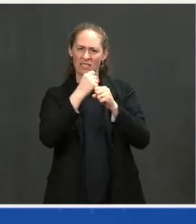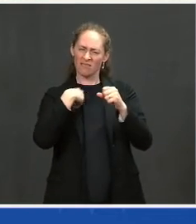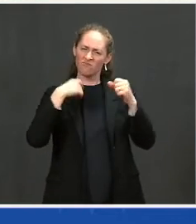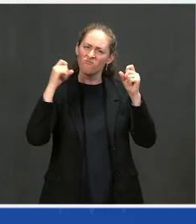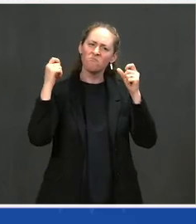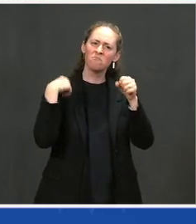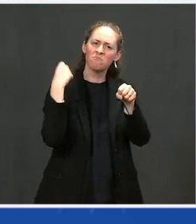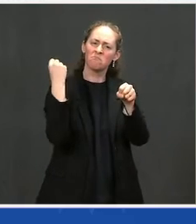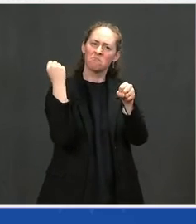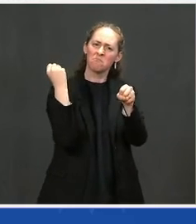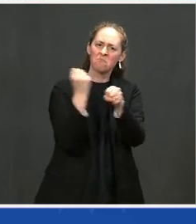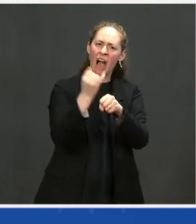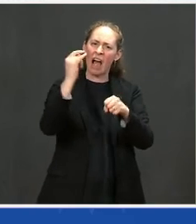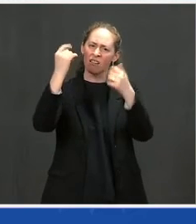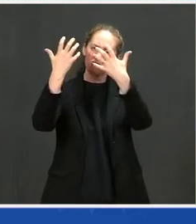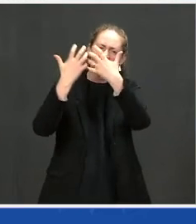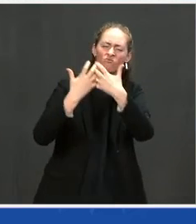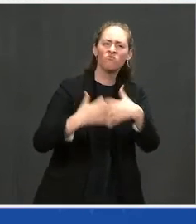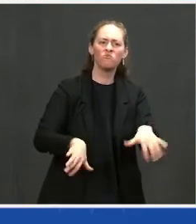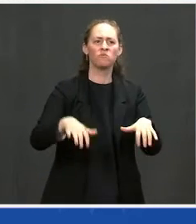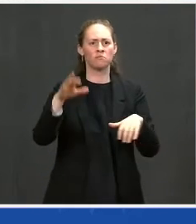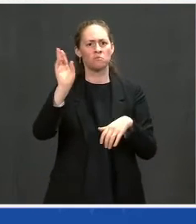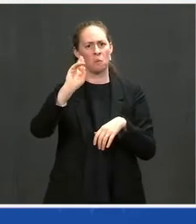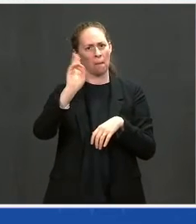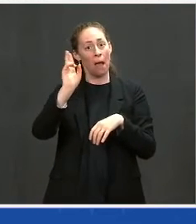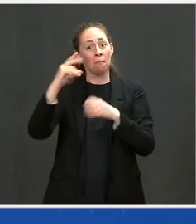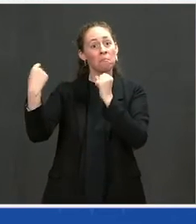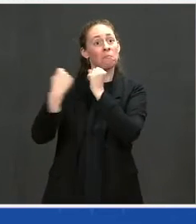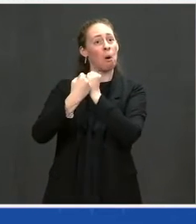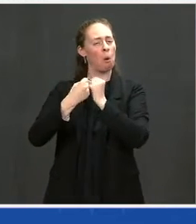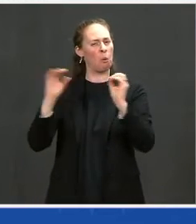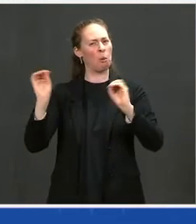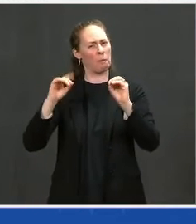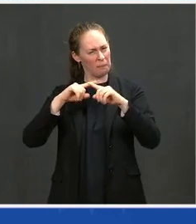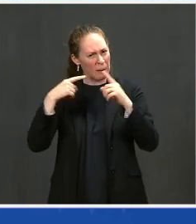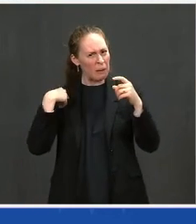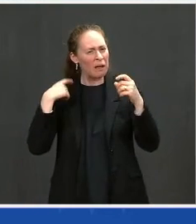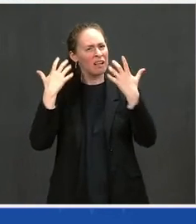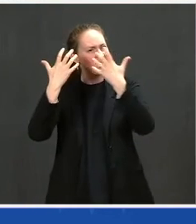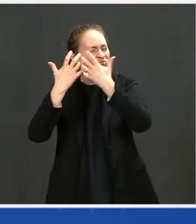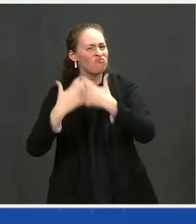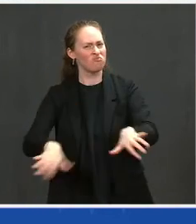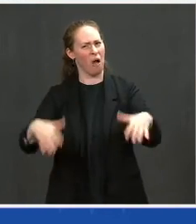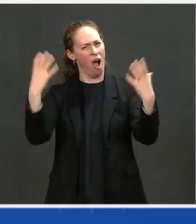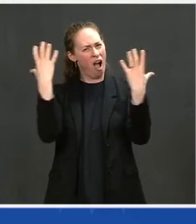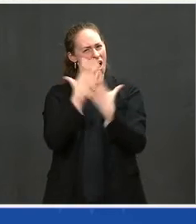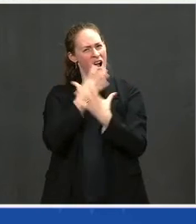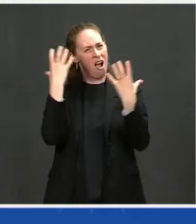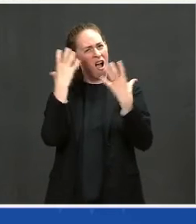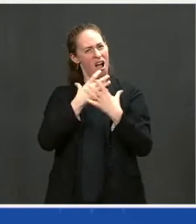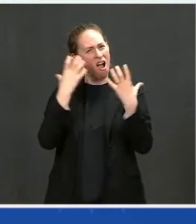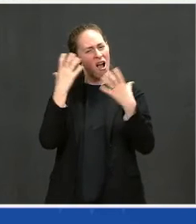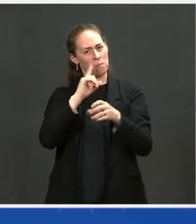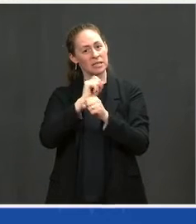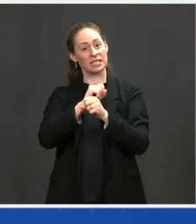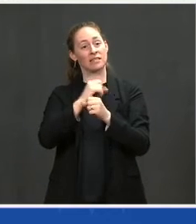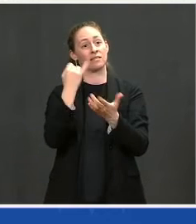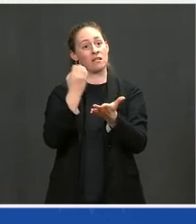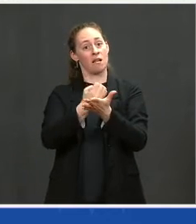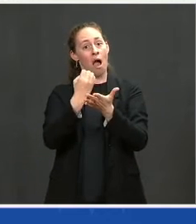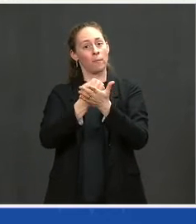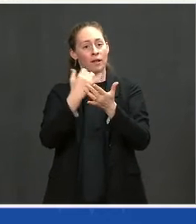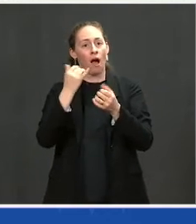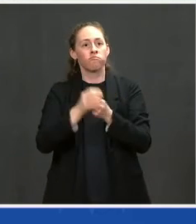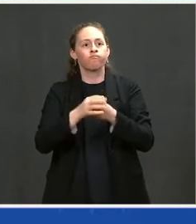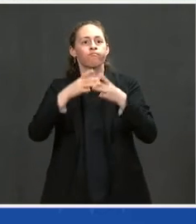votes. Pretty big deal. Got passed. Growing the economy. People's lives are changing.